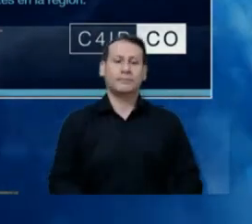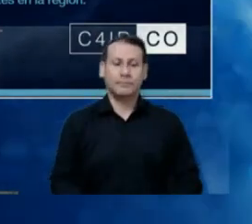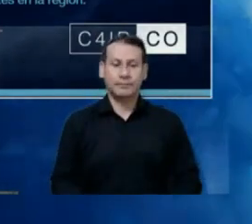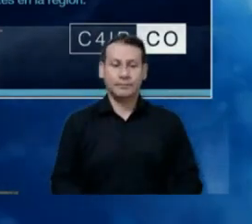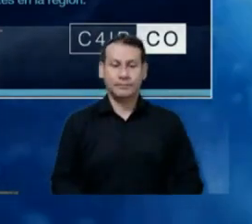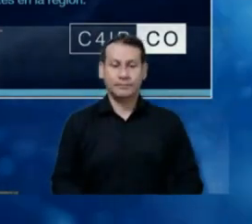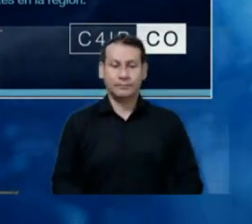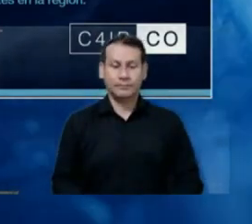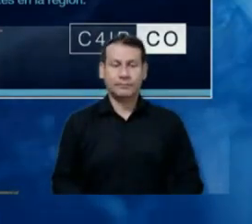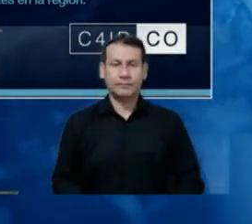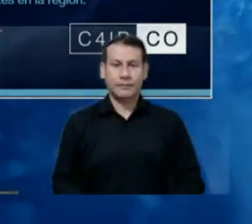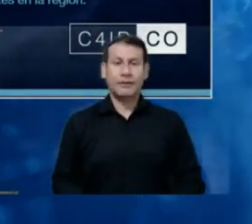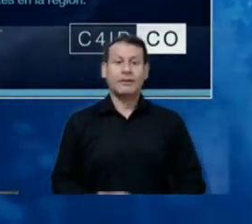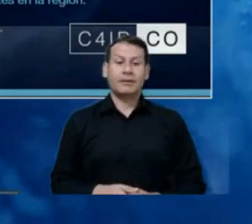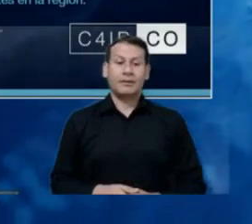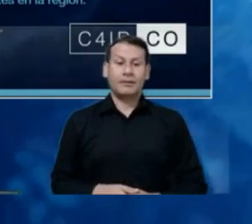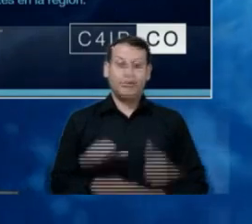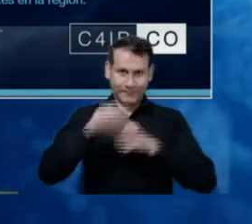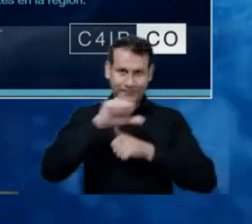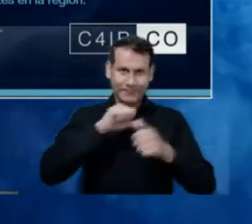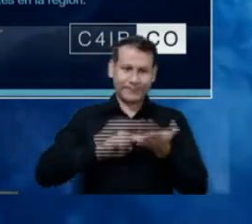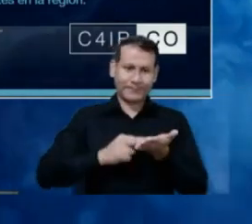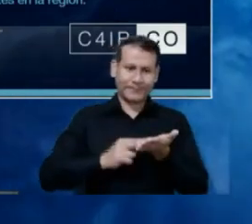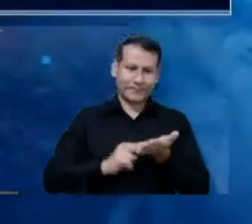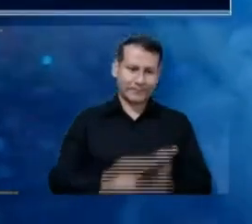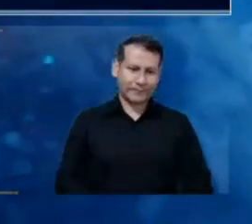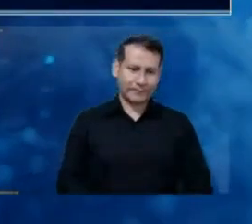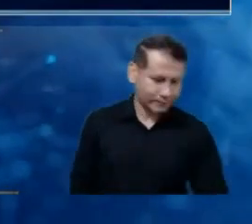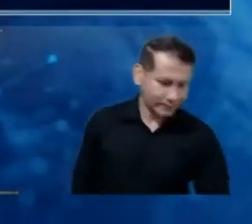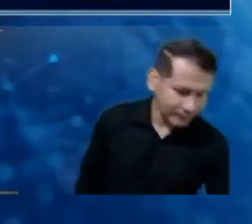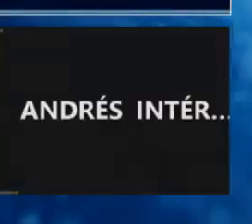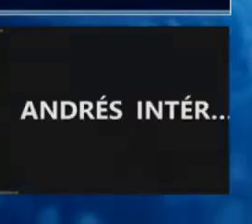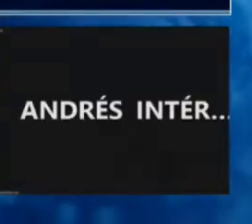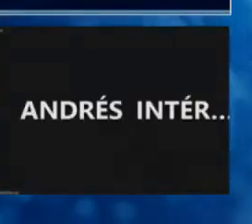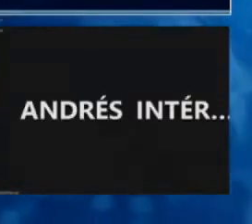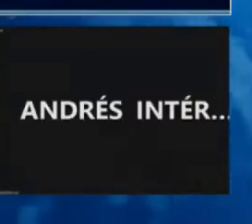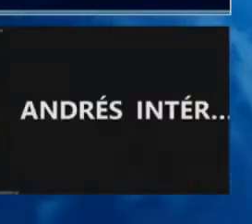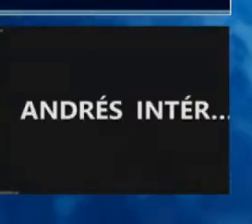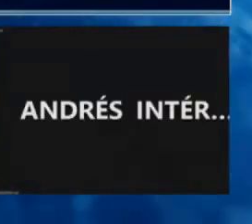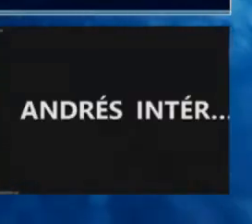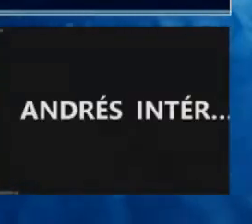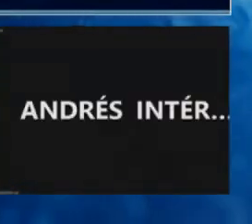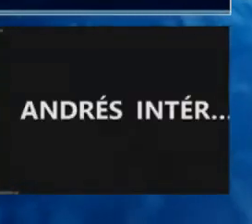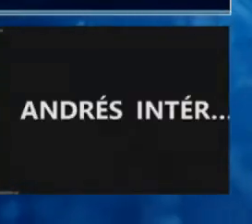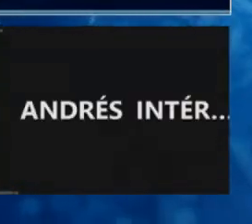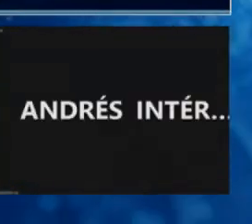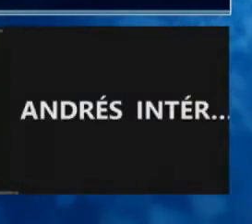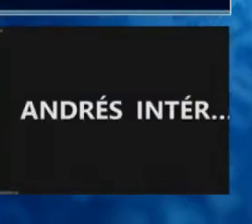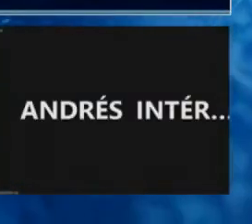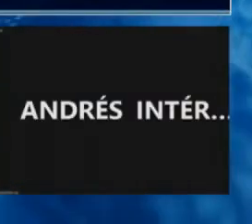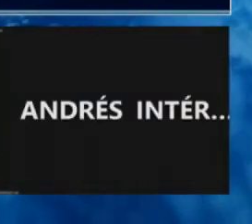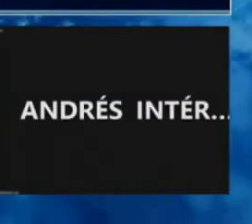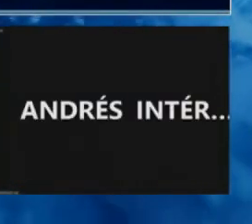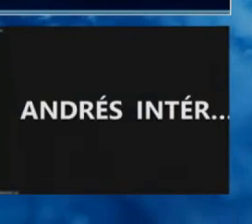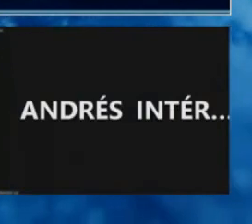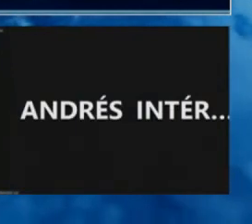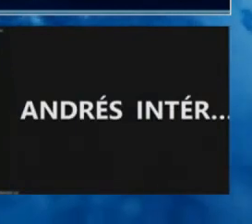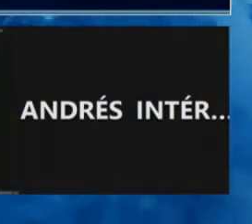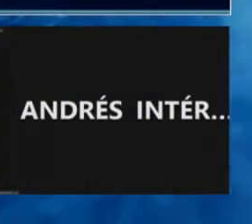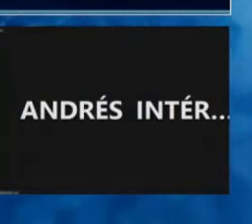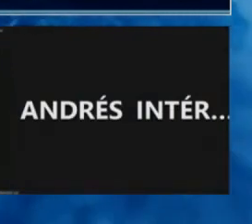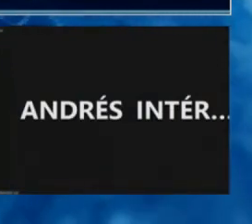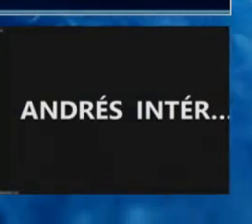Space, precisely, and mobile point of view, but it's one thing that we need. This is